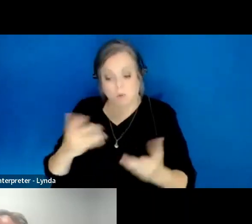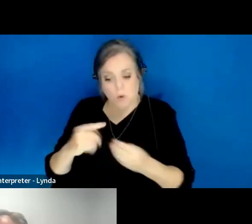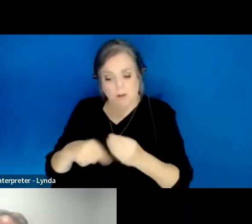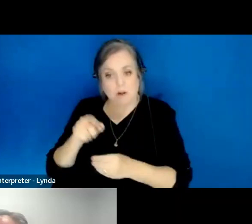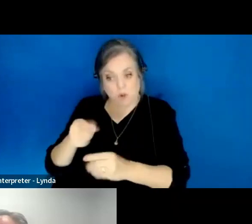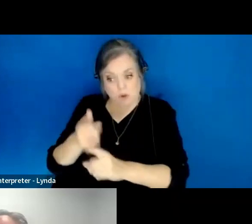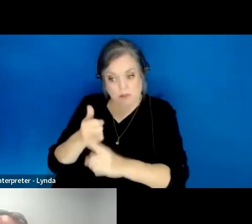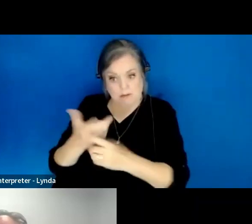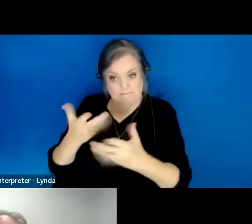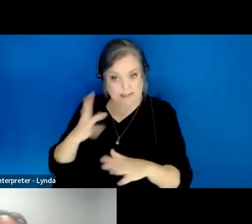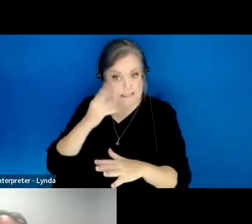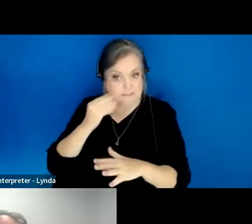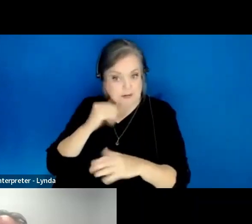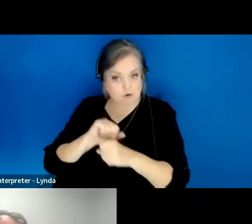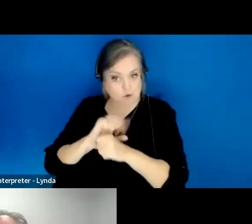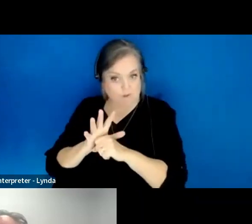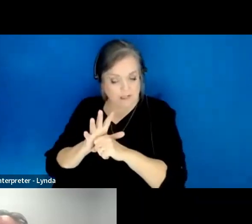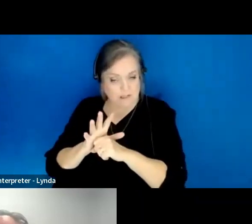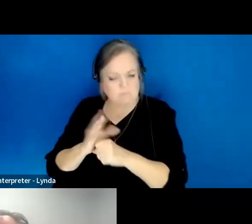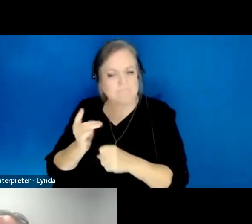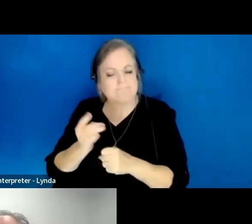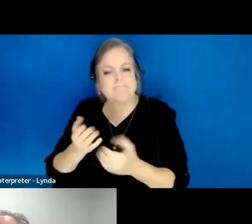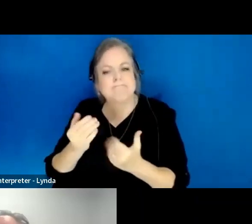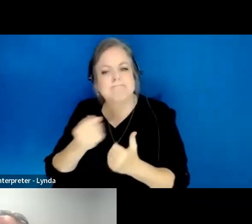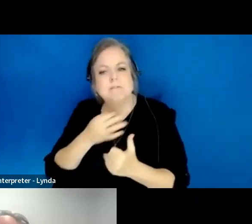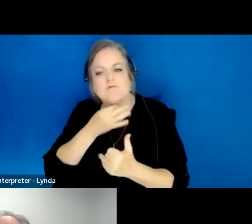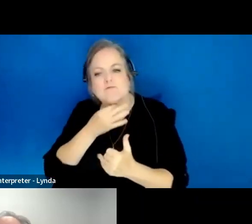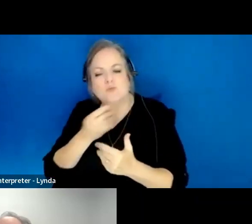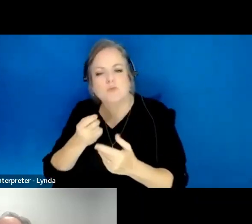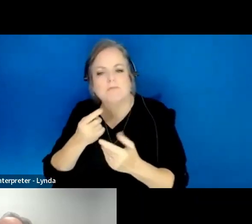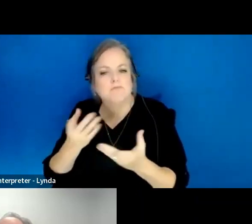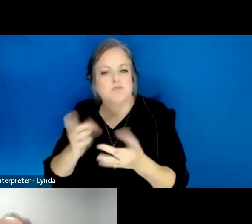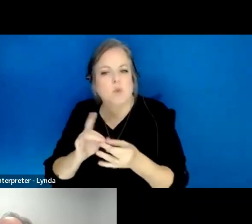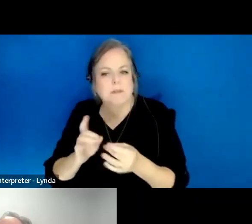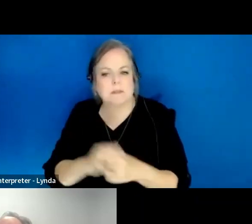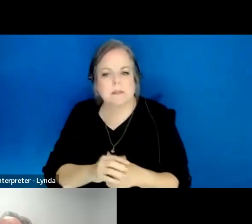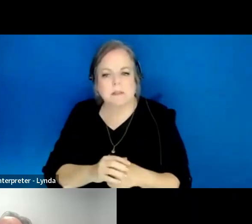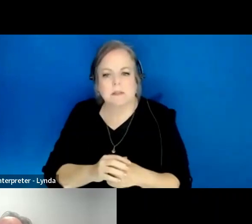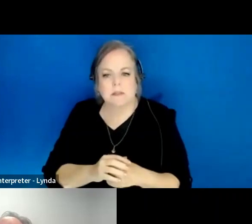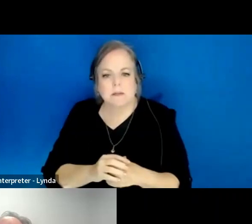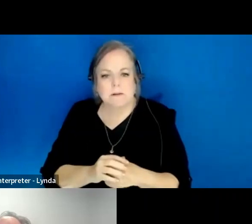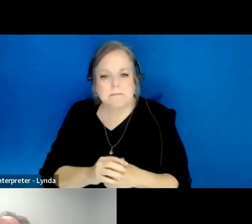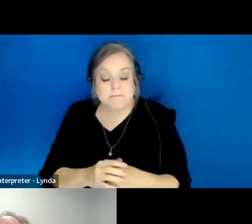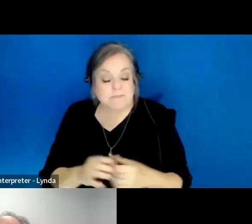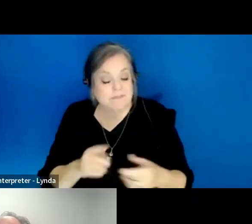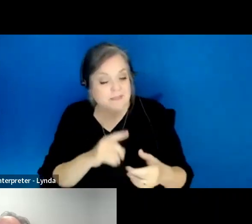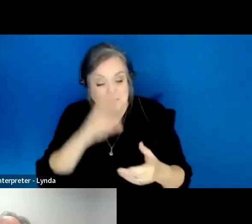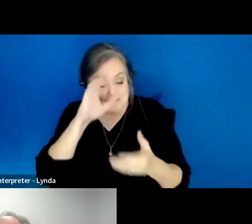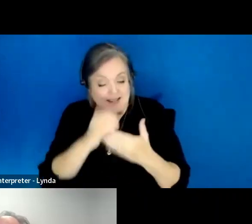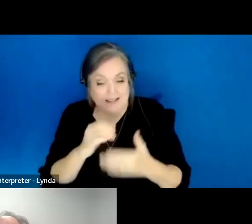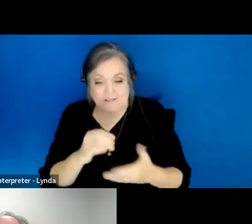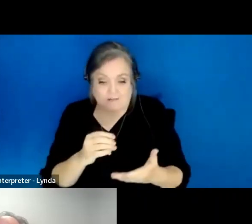COVID. We're interested in what you had to have to say about that. One thing to say, believe it or not, John, just